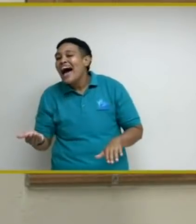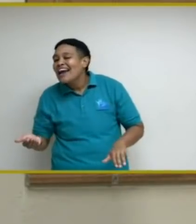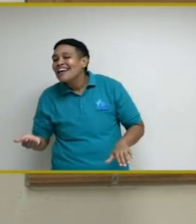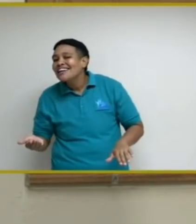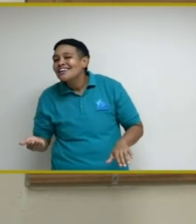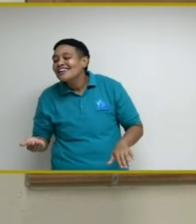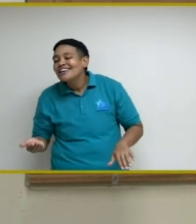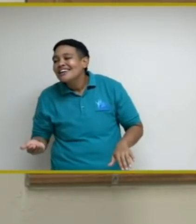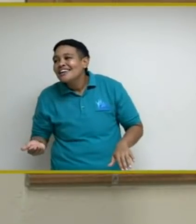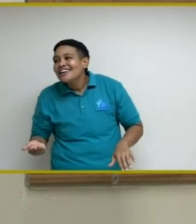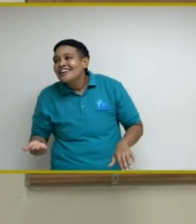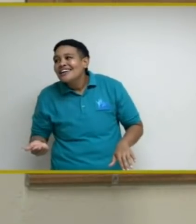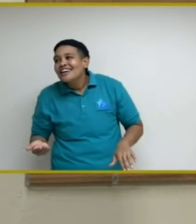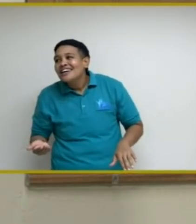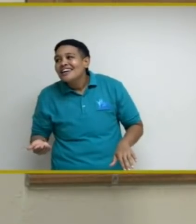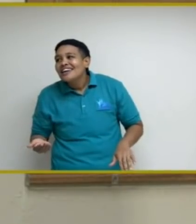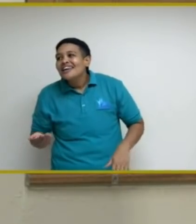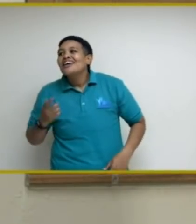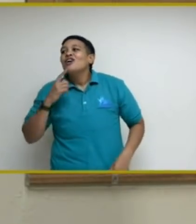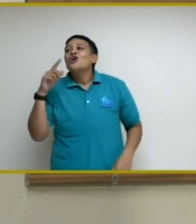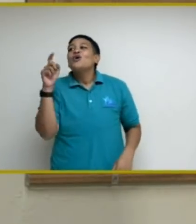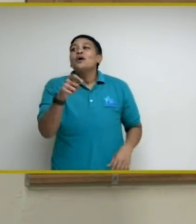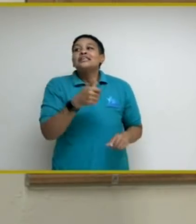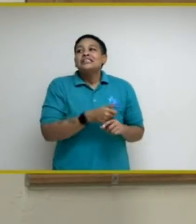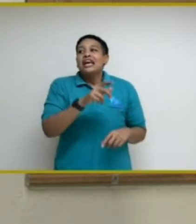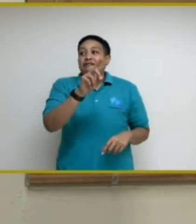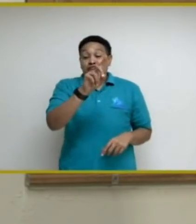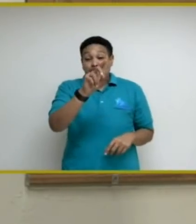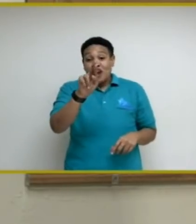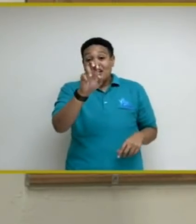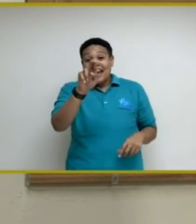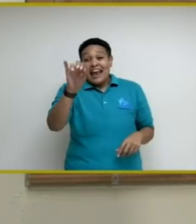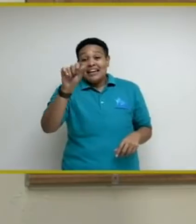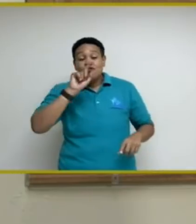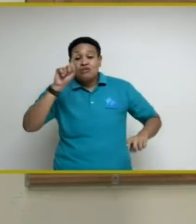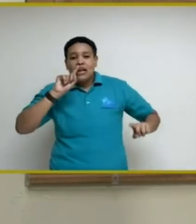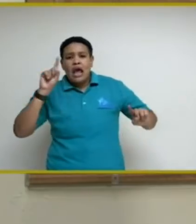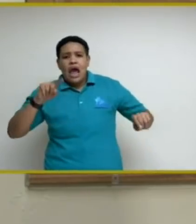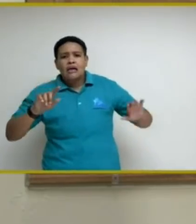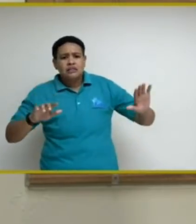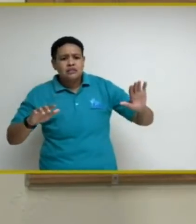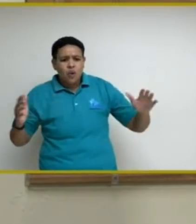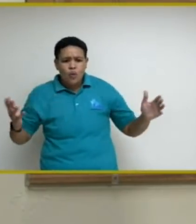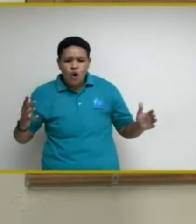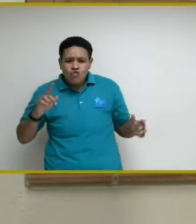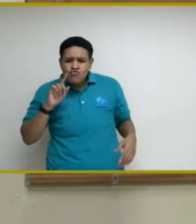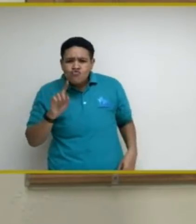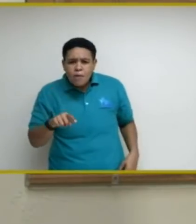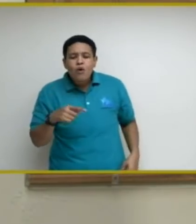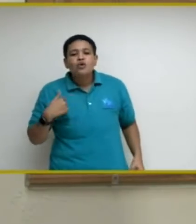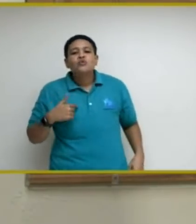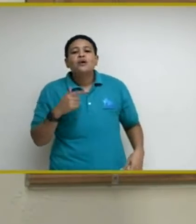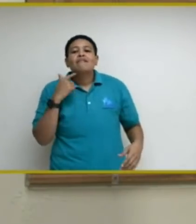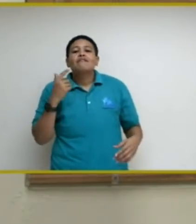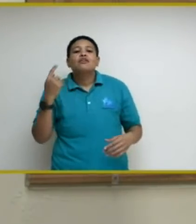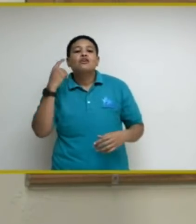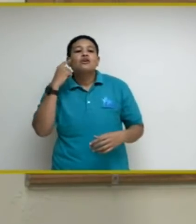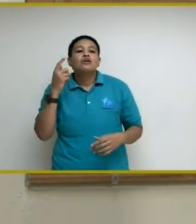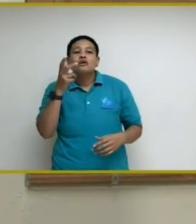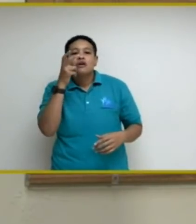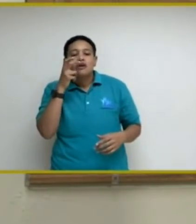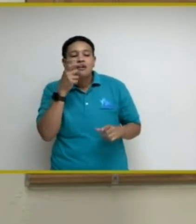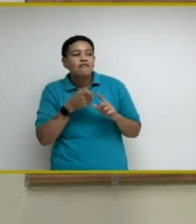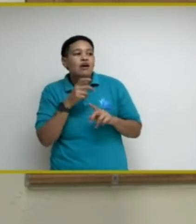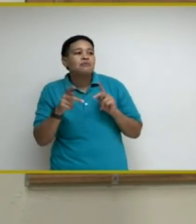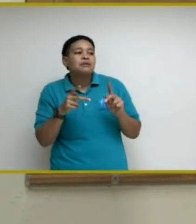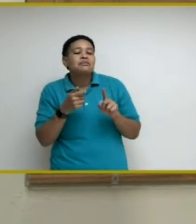the question that Dr. Ennis is answering is, what reports have we had from